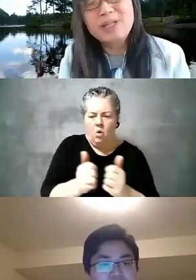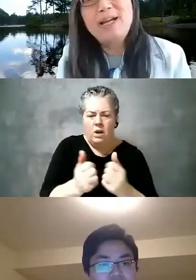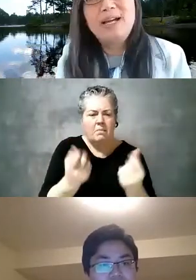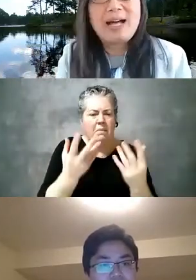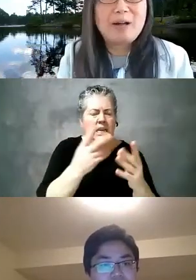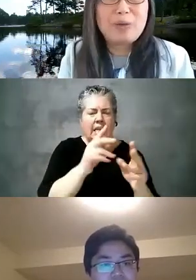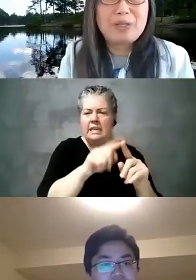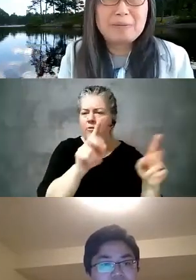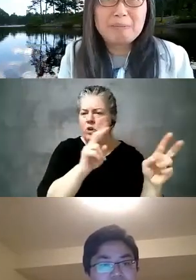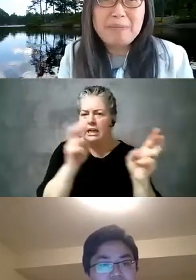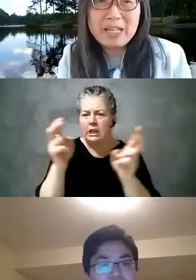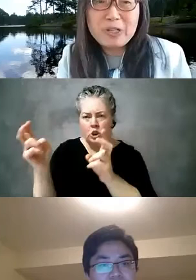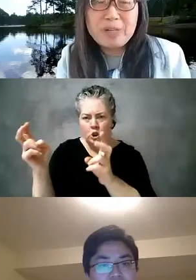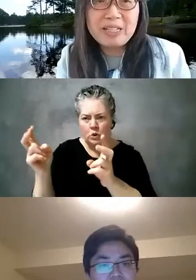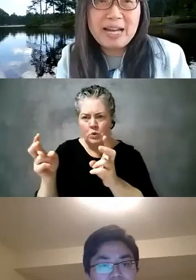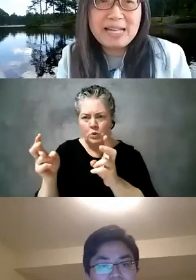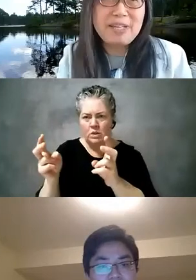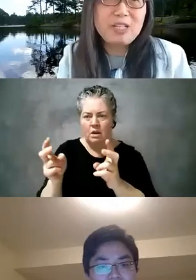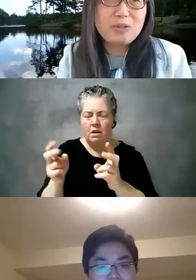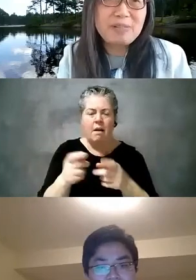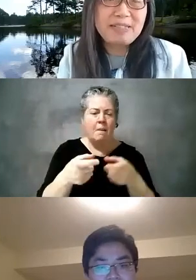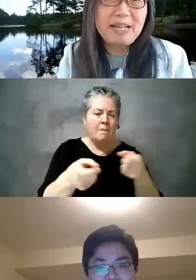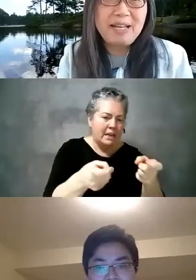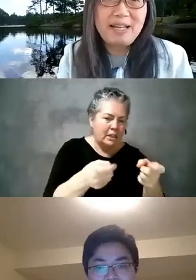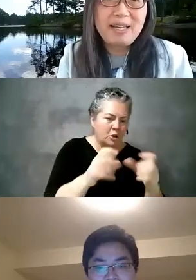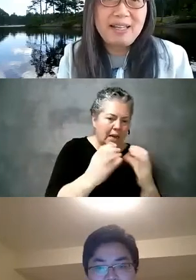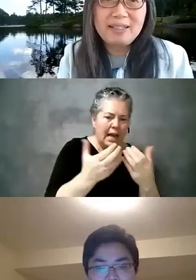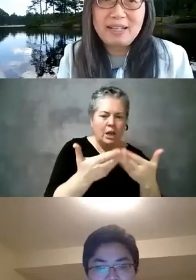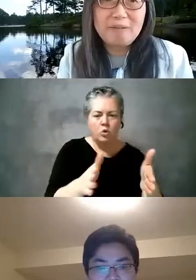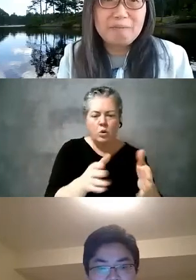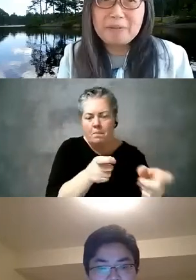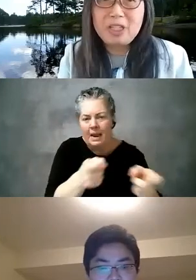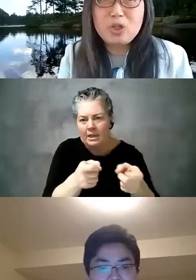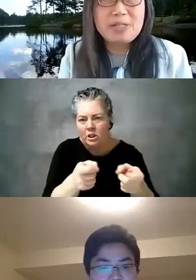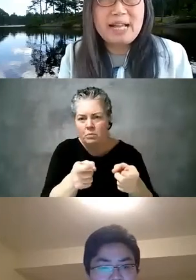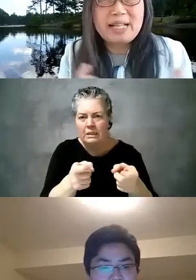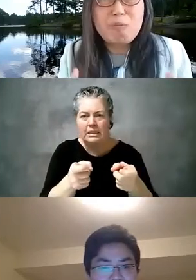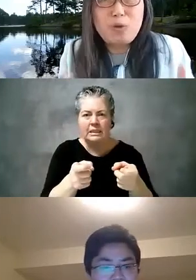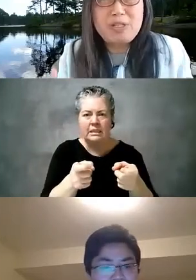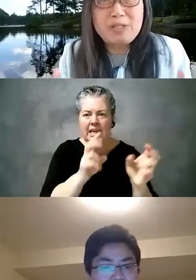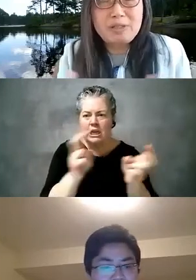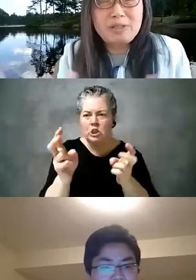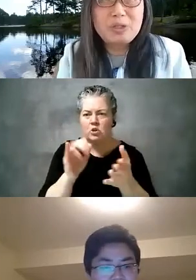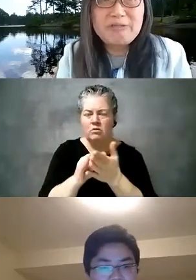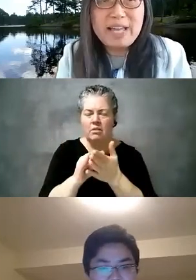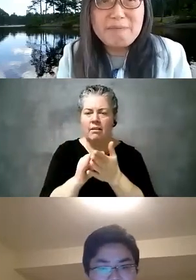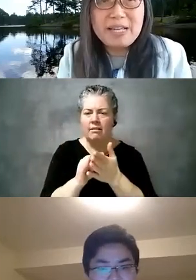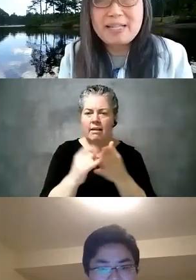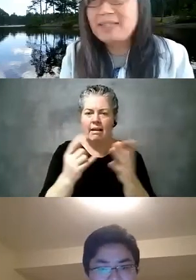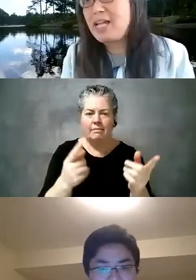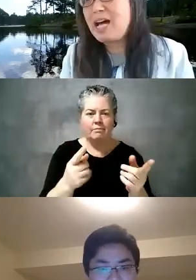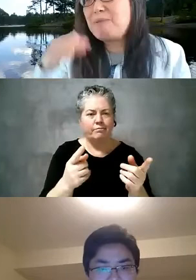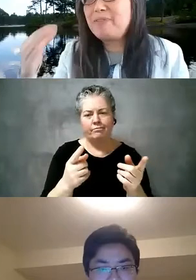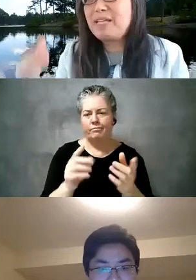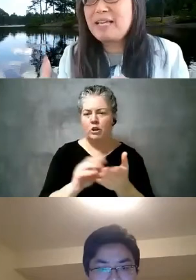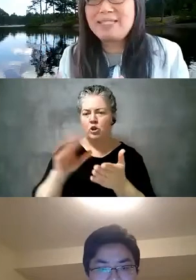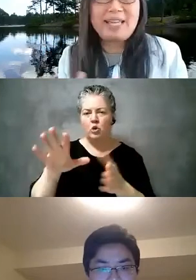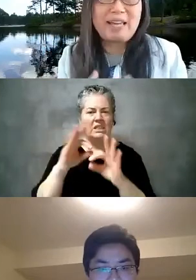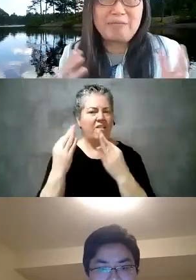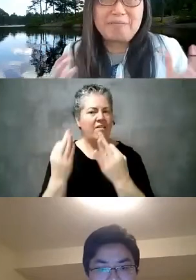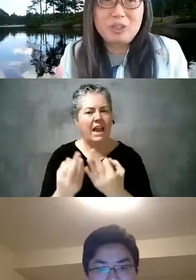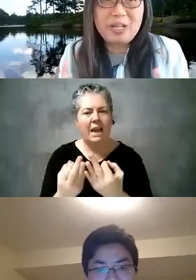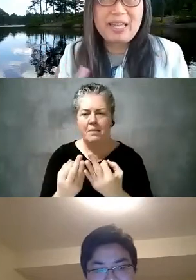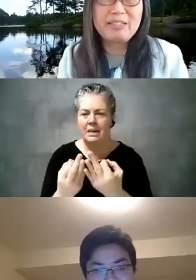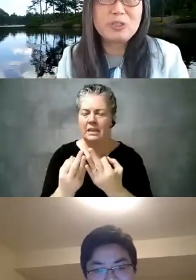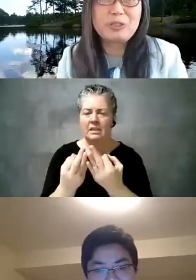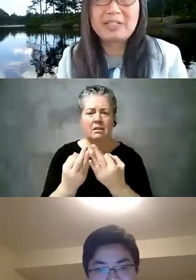issues with management, class management, and issues that come with students' families. On the top of this, they have